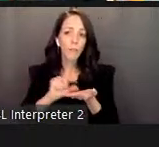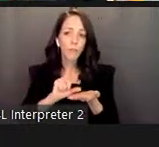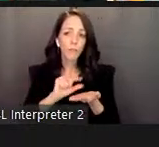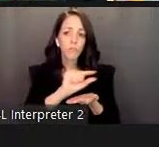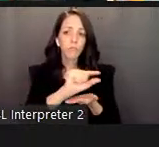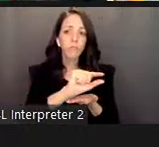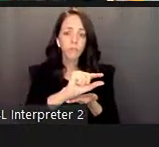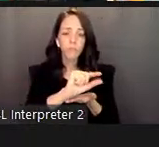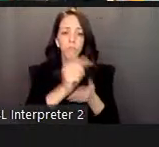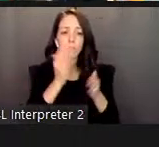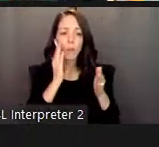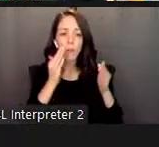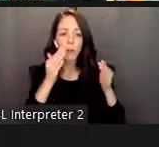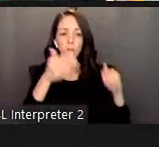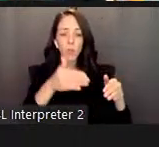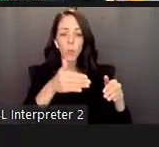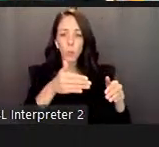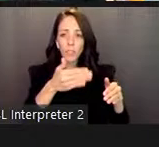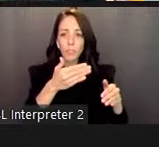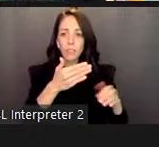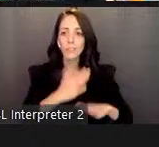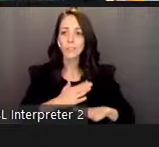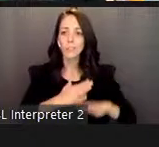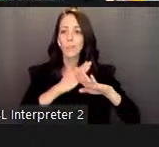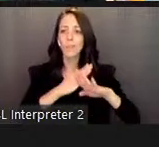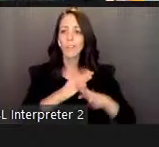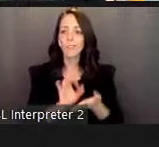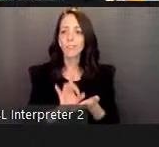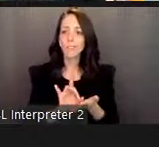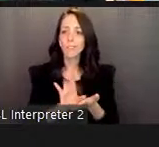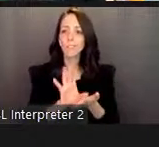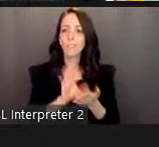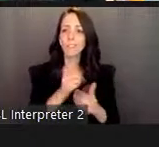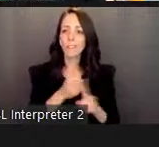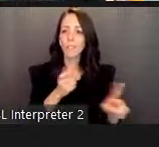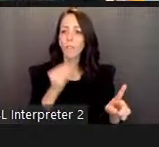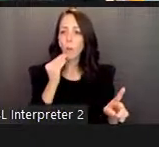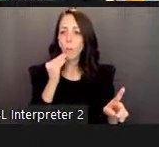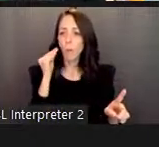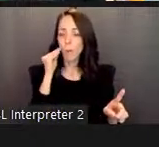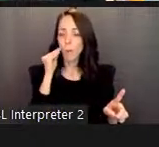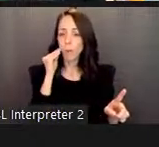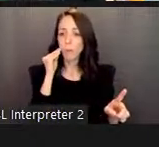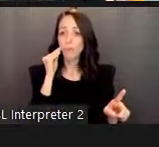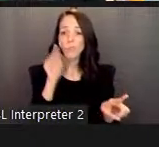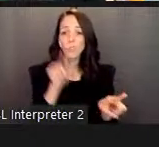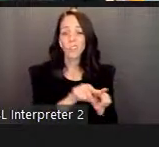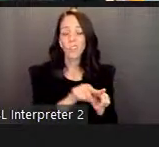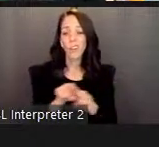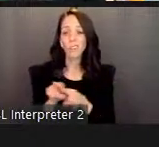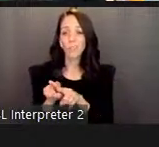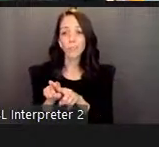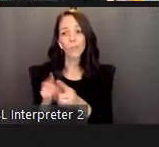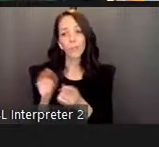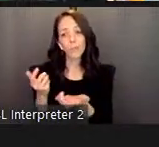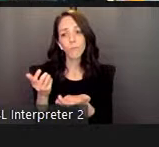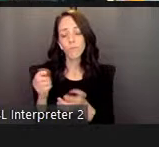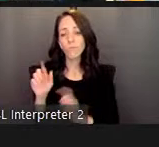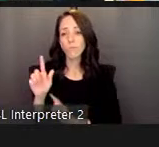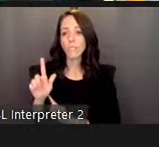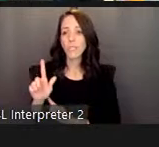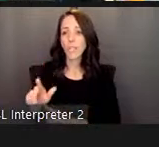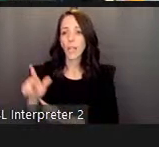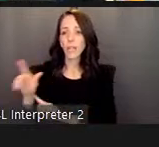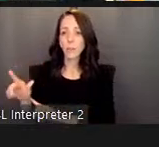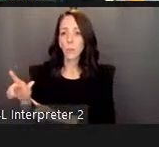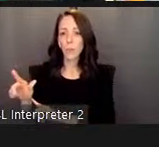towards helping people from getting evicted from their homes, and also helping the other side of the picture, the landlords who